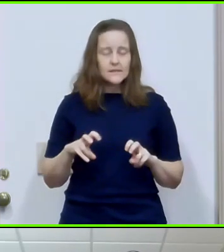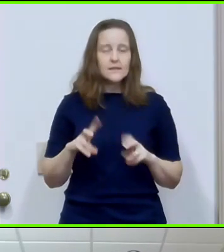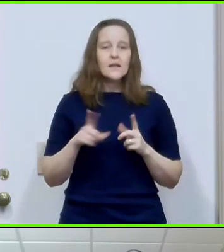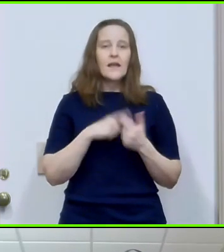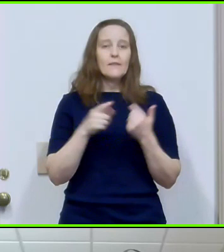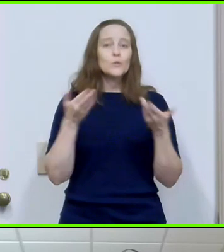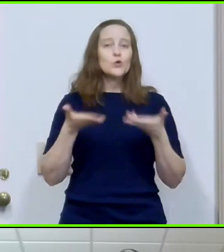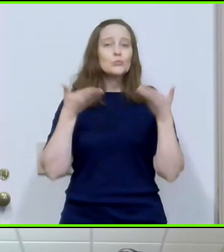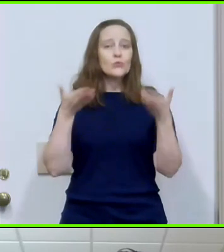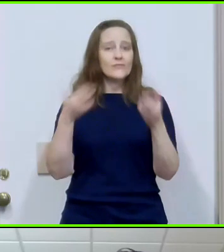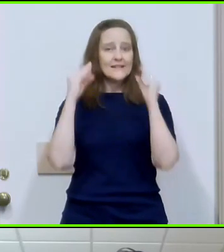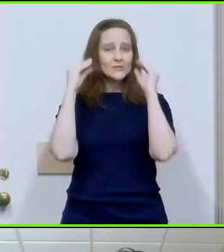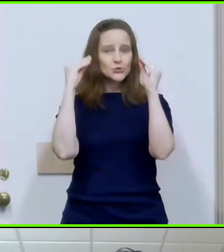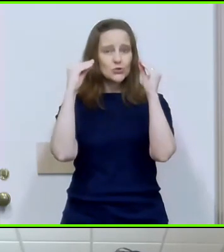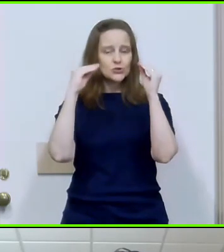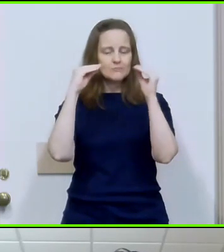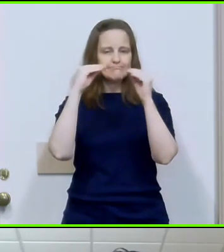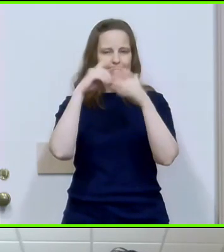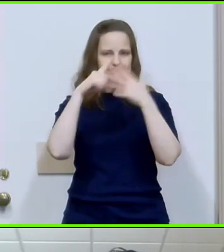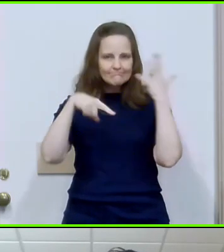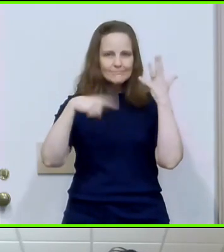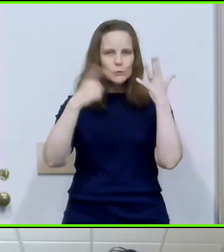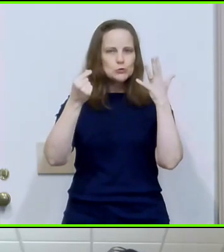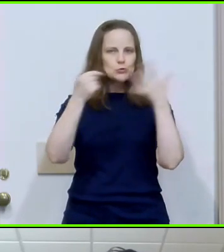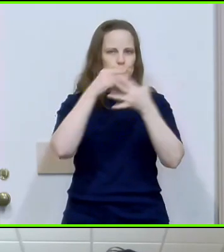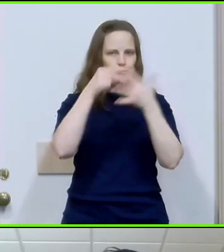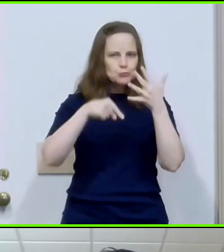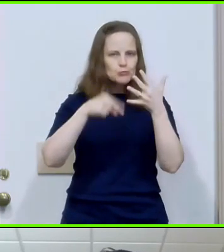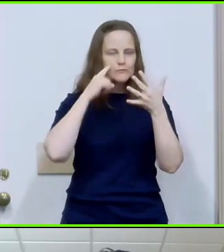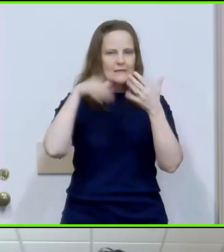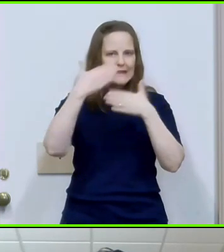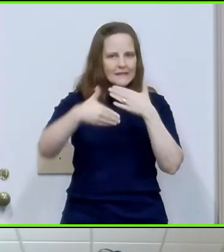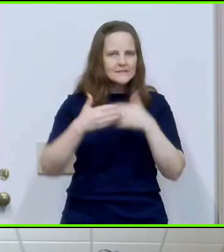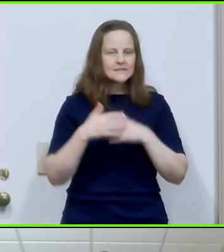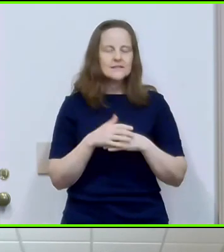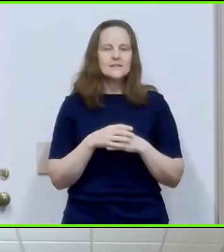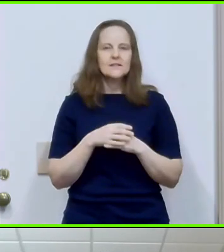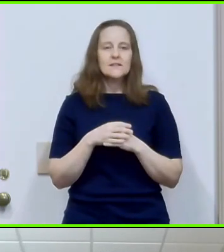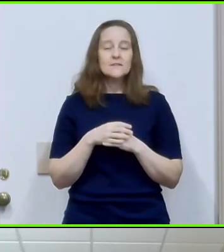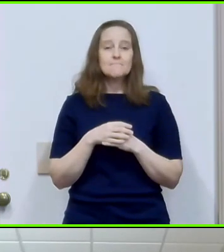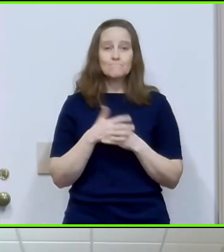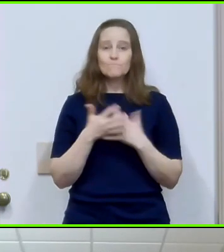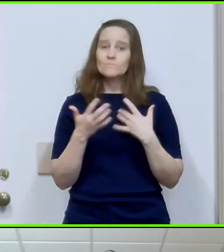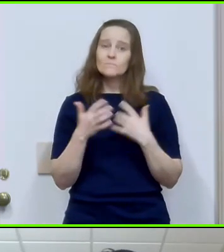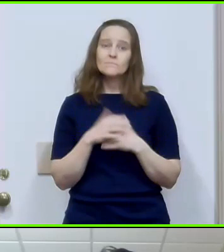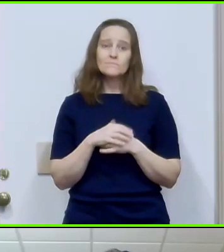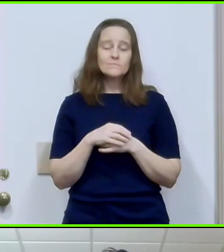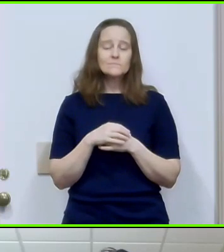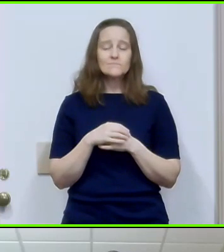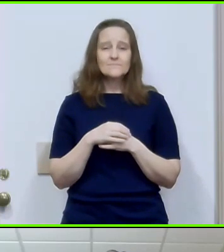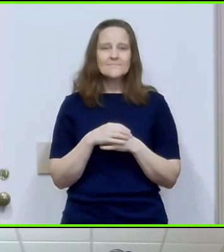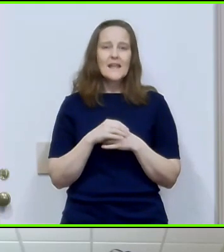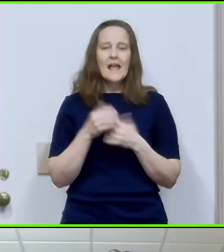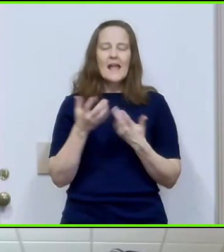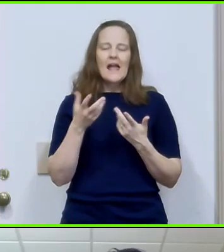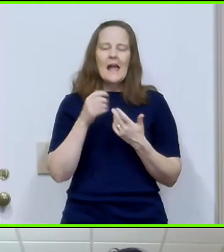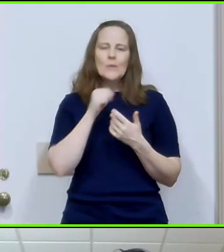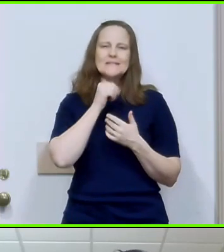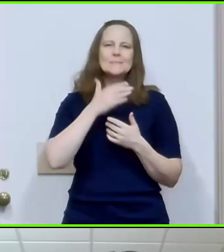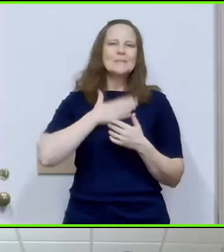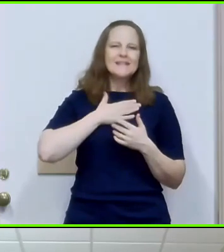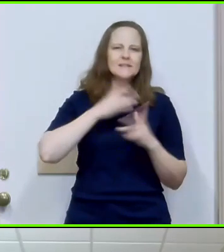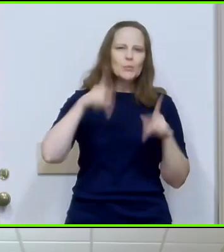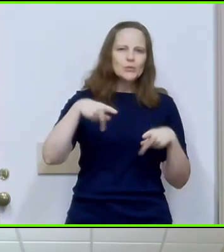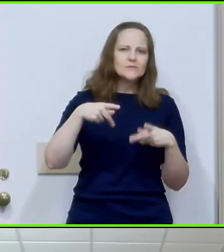the instruction that they needed and further directions there. Overall, I was really, I don't want to say pleased that someone was diagnosed with